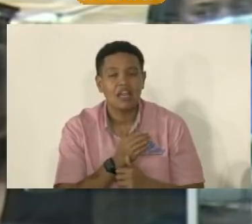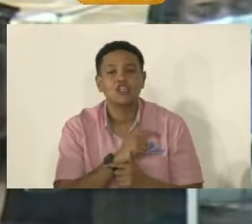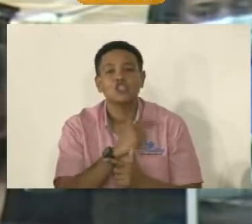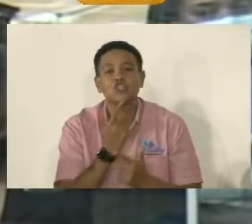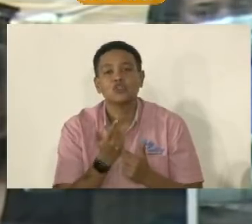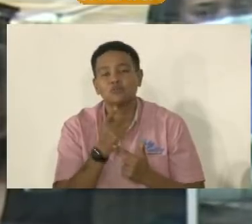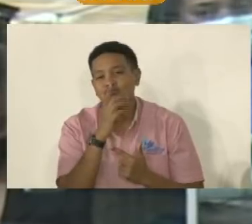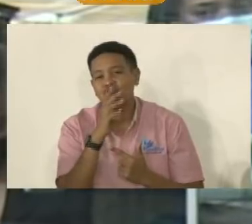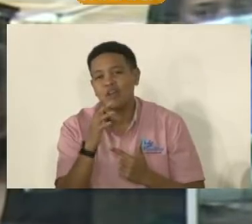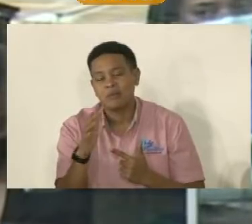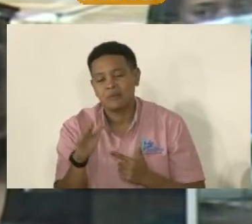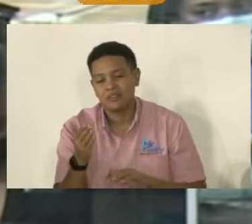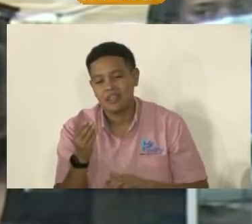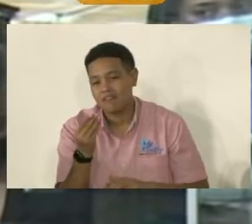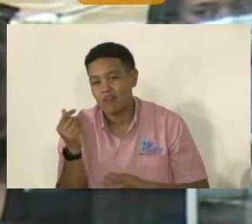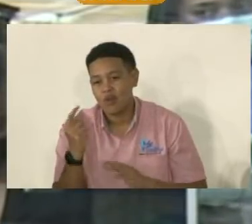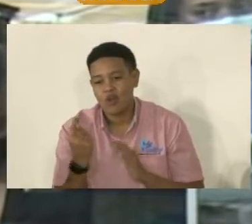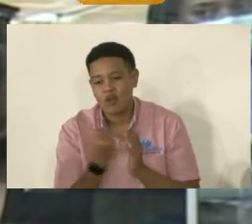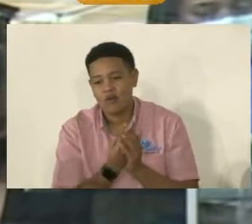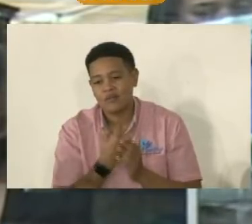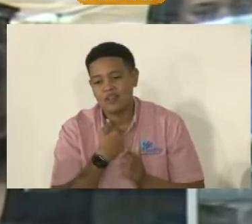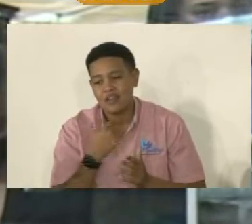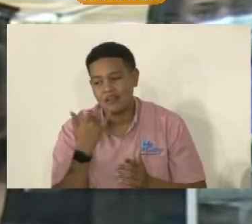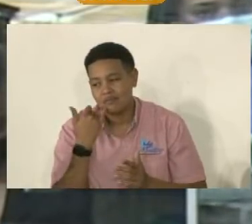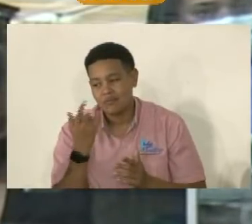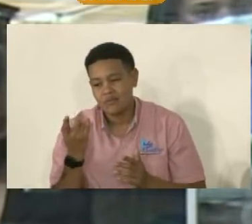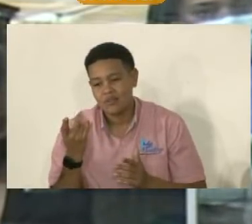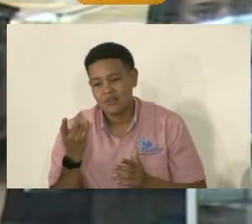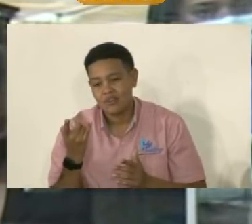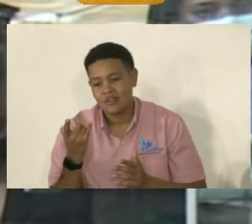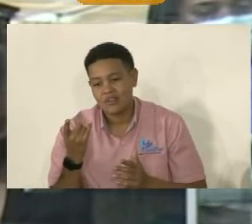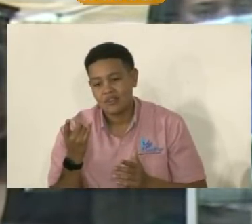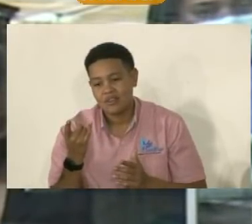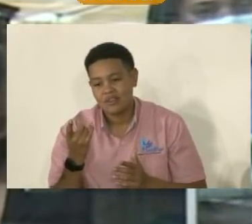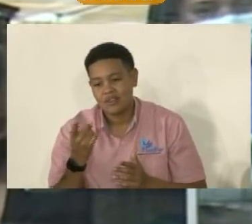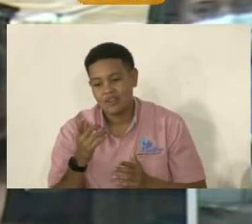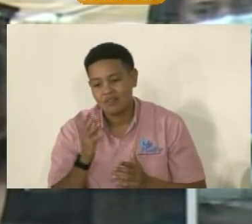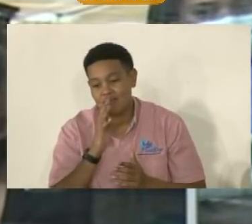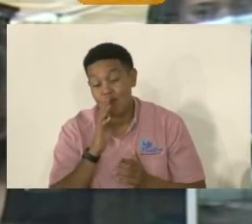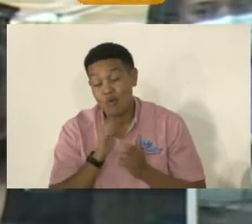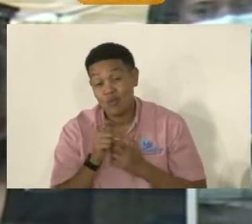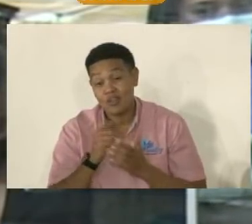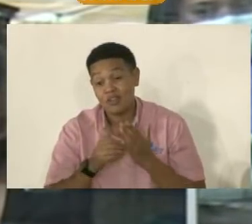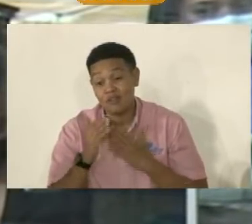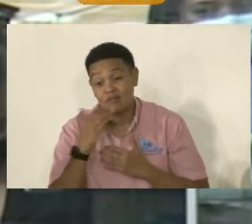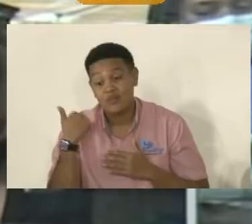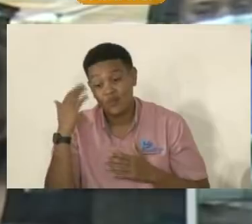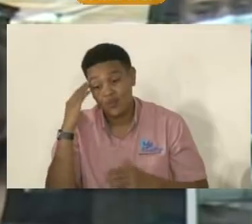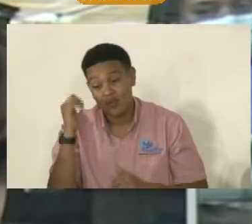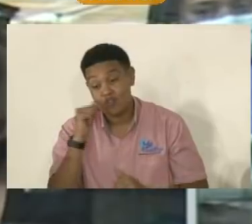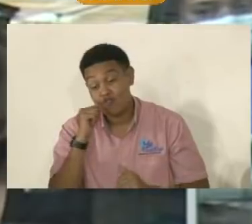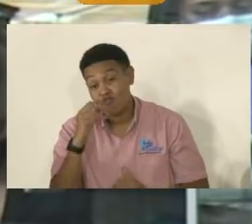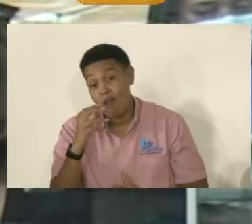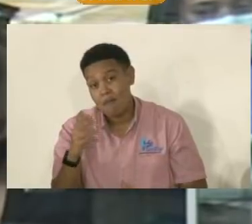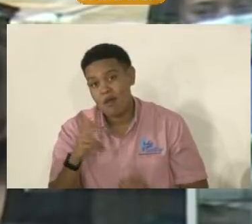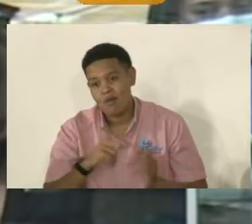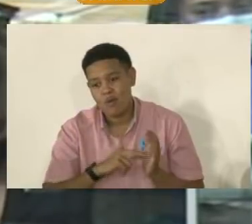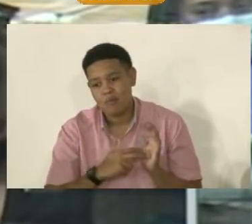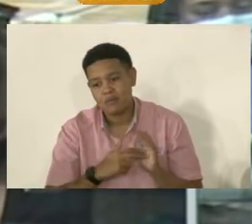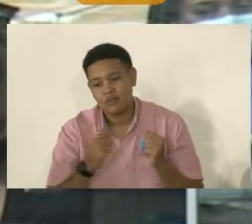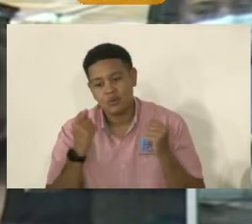grandmother spoke to her this morning, Granny. And we all know what Granny means to so